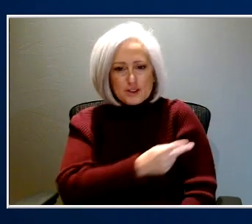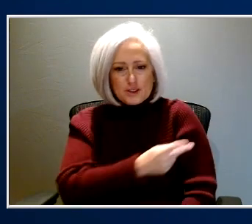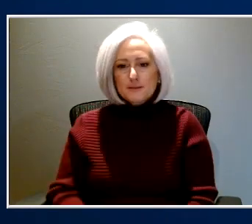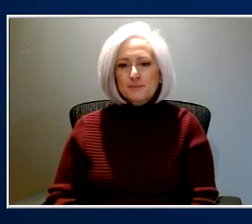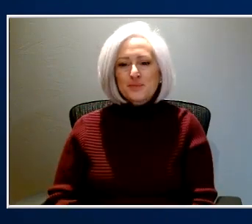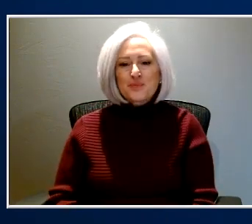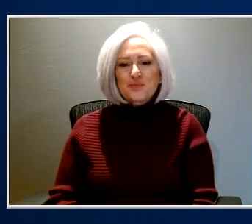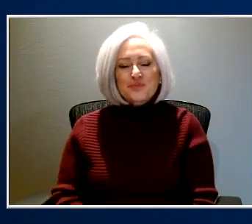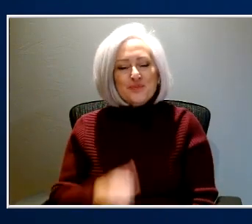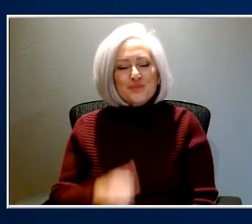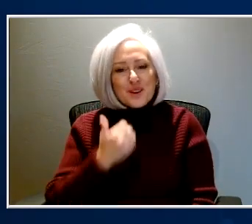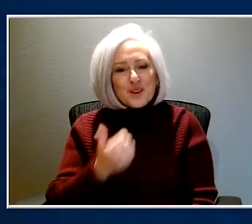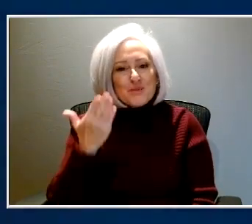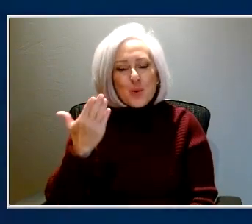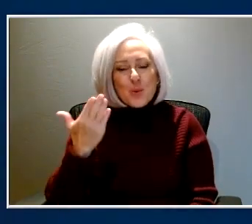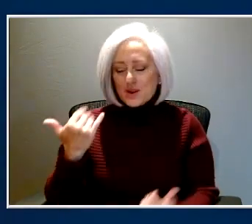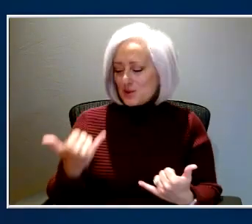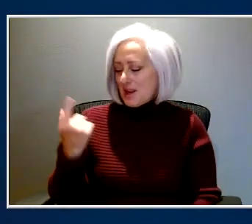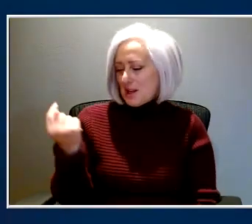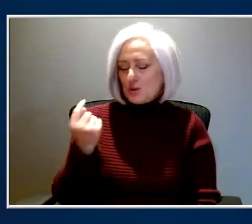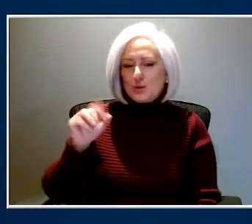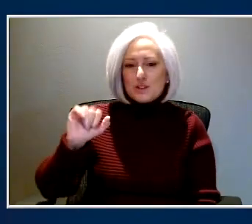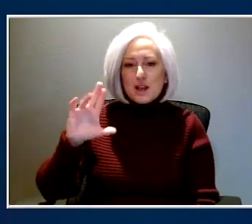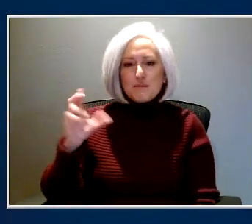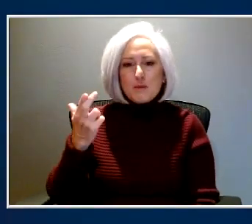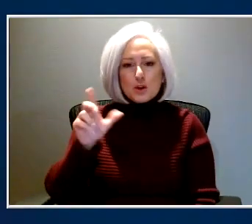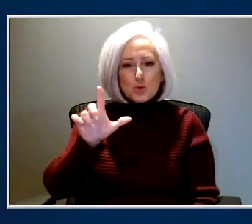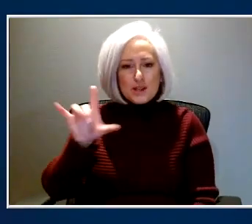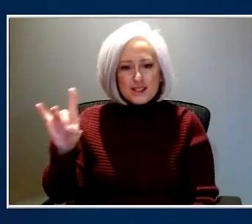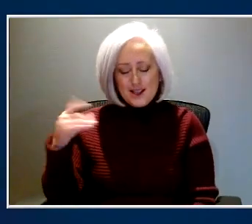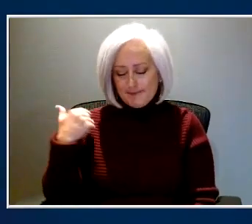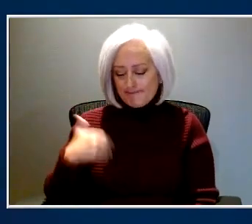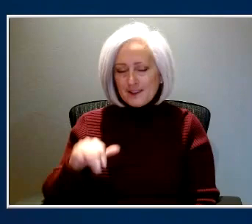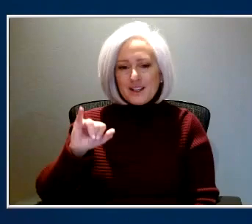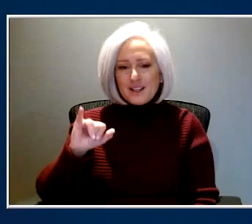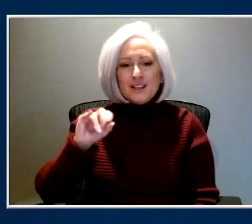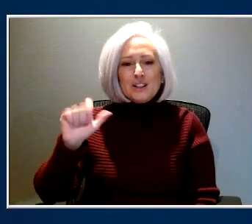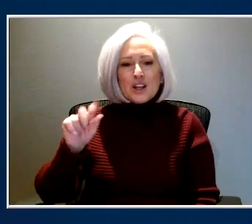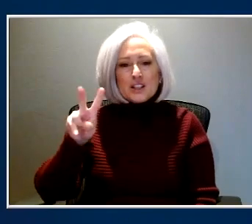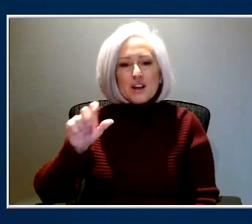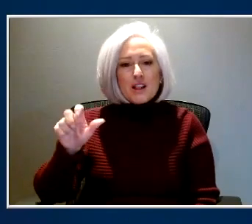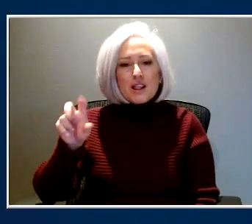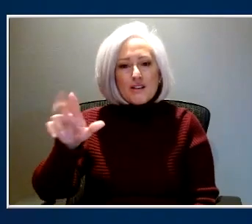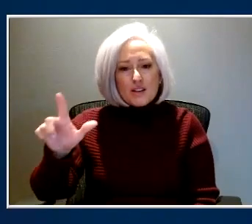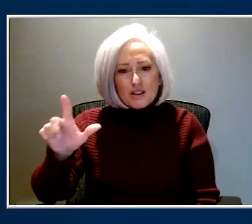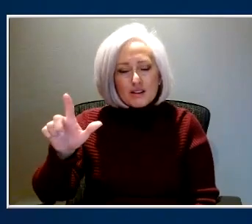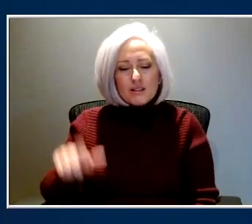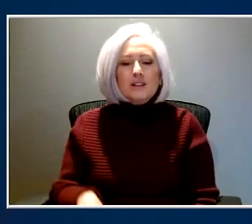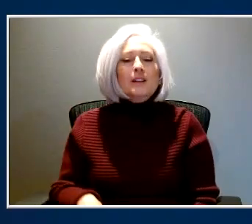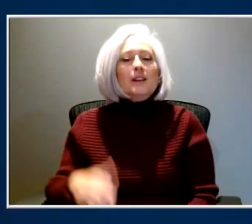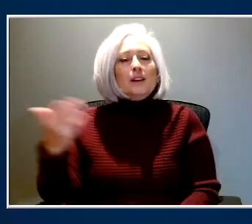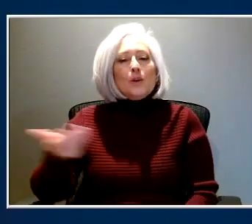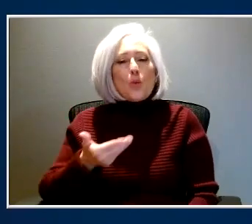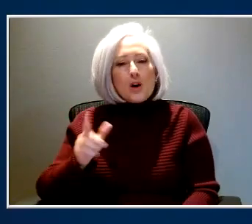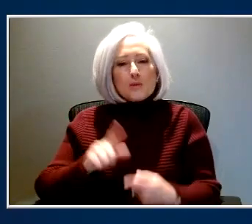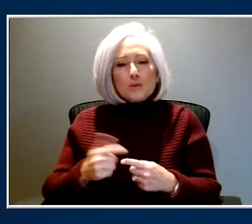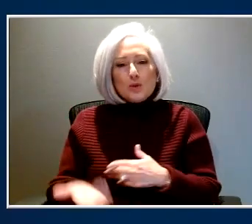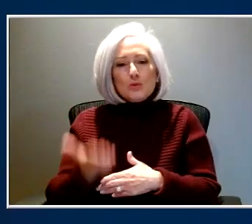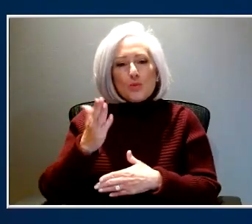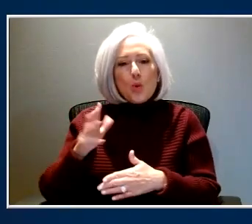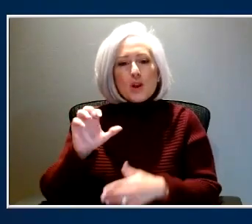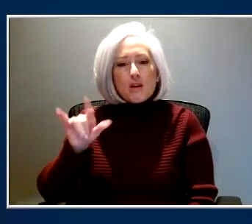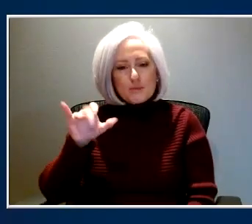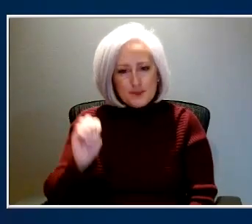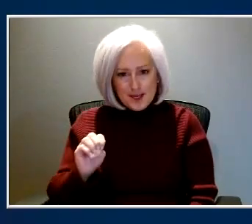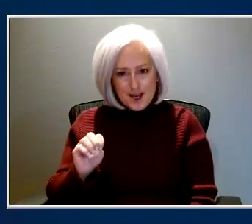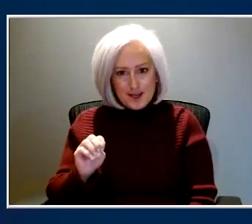Good morning. It is Tuesday, March 28th. I'm Jessica Lovell. Welcome to the Morning Medical Update. High doses of radiation can kill cancer,